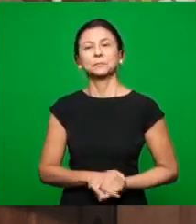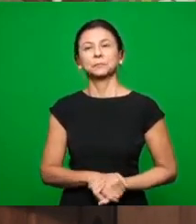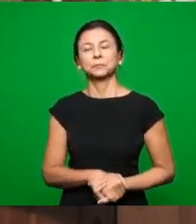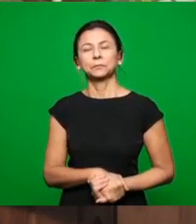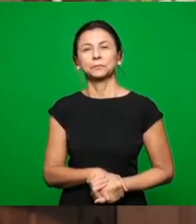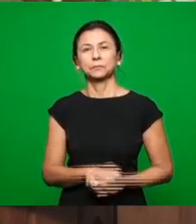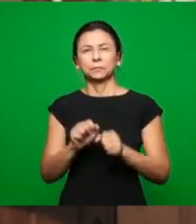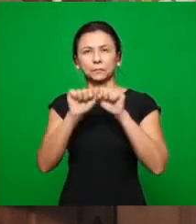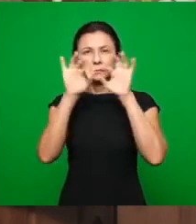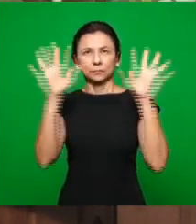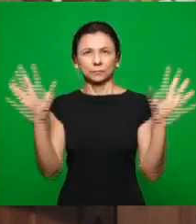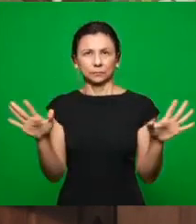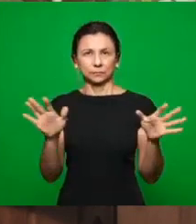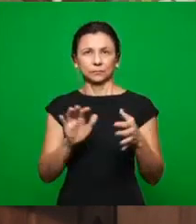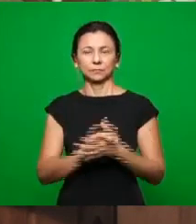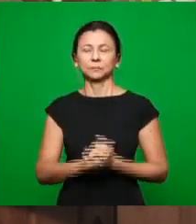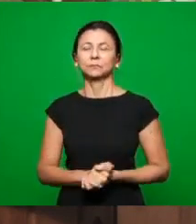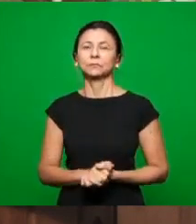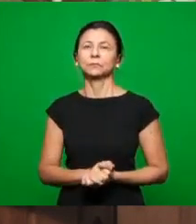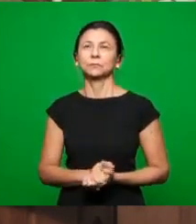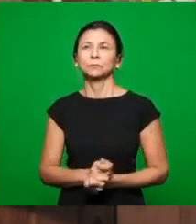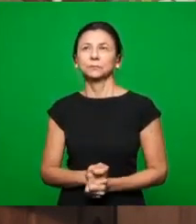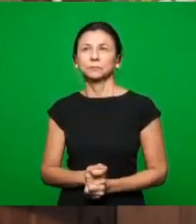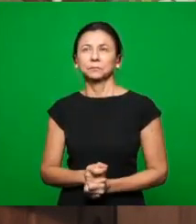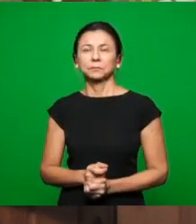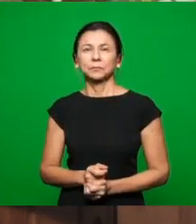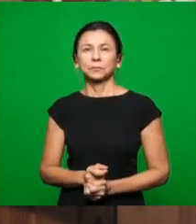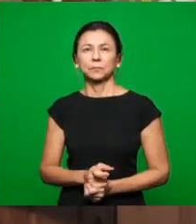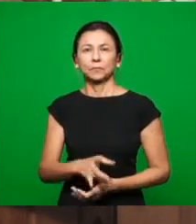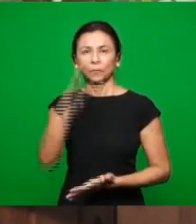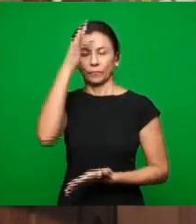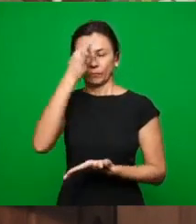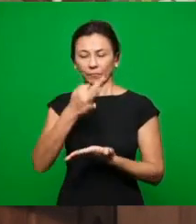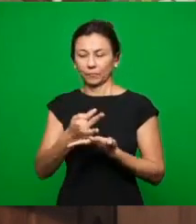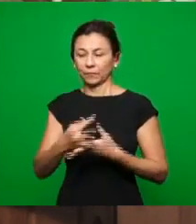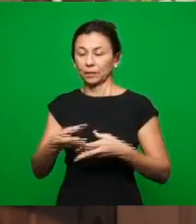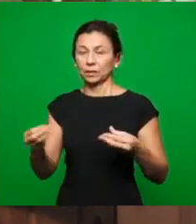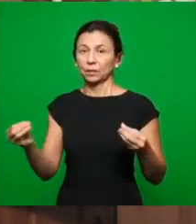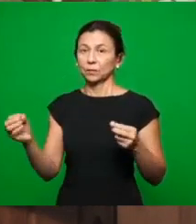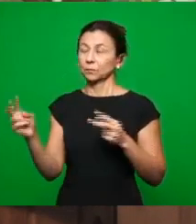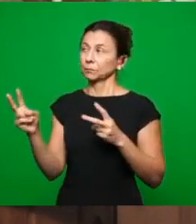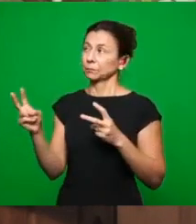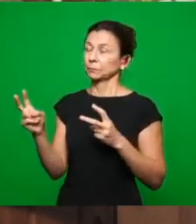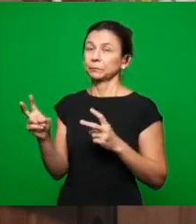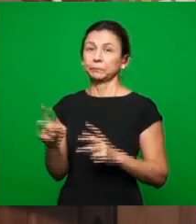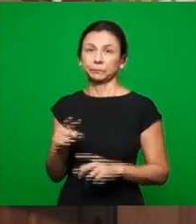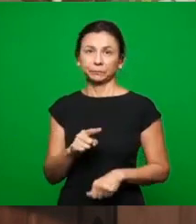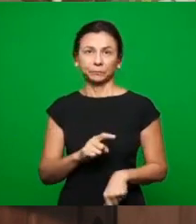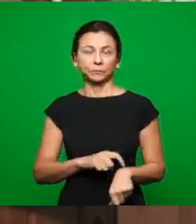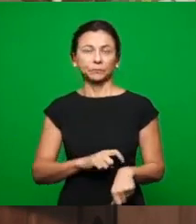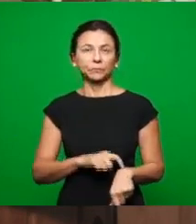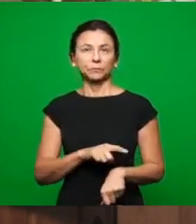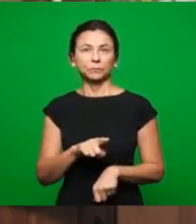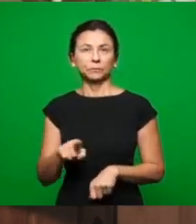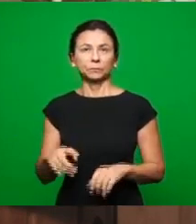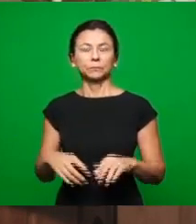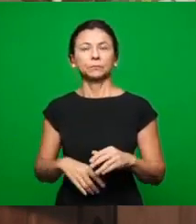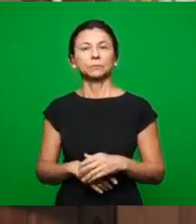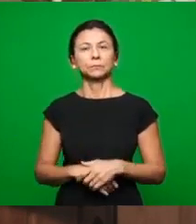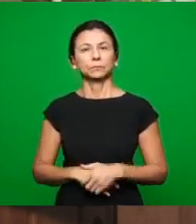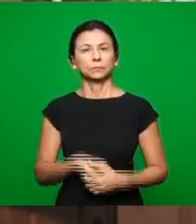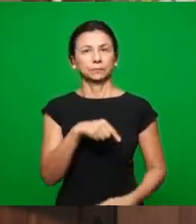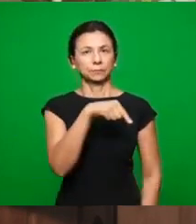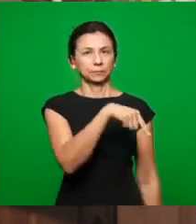clearly. I'm sorry, here the faith goes away. So here in this case of the church